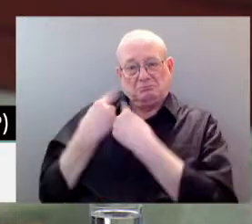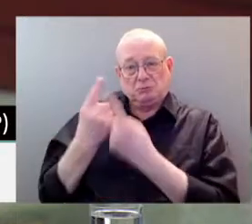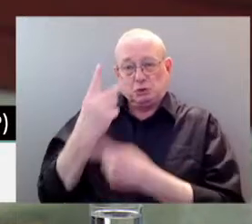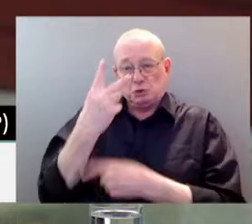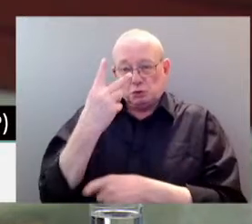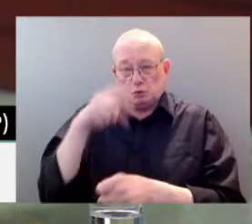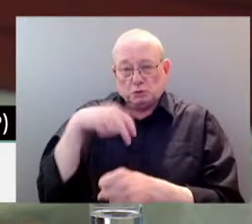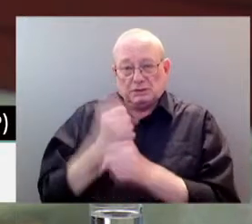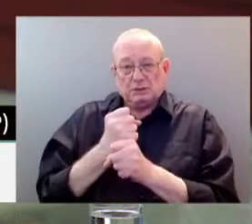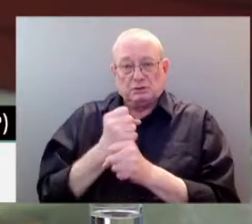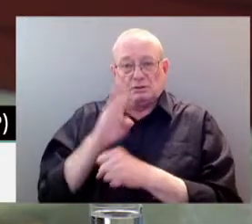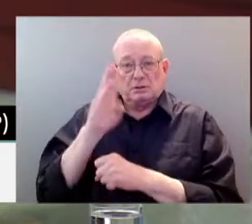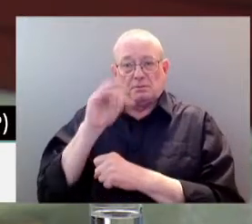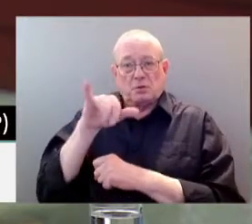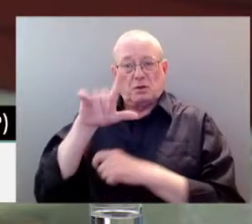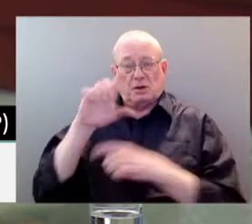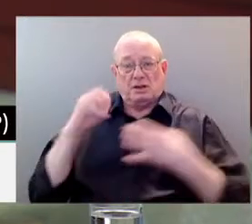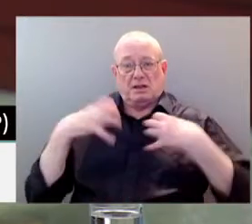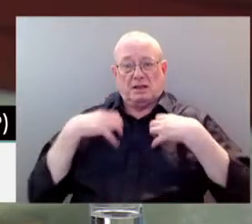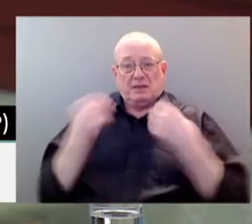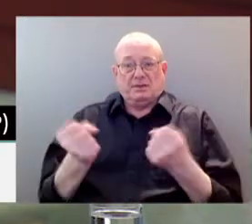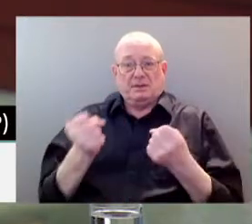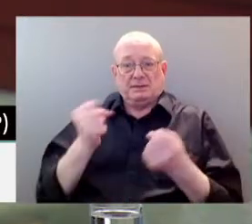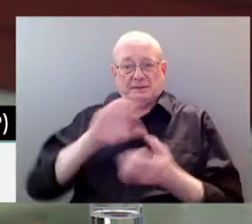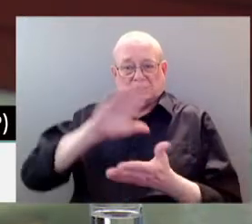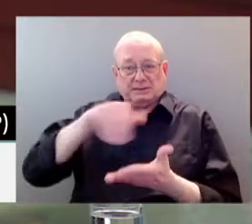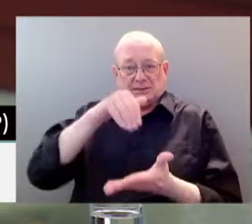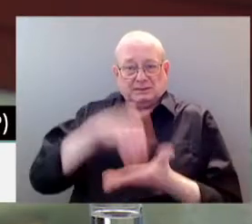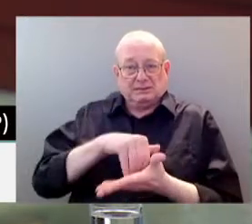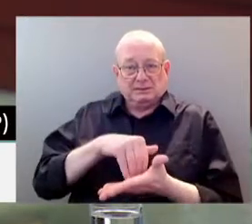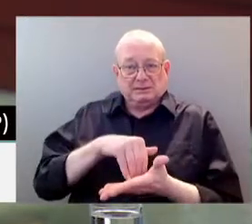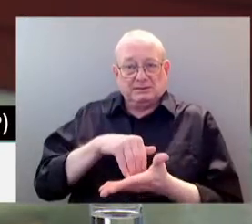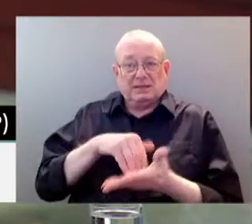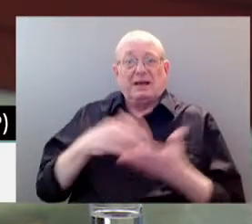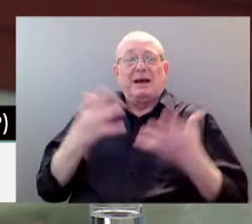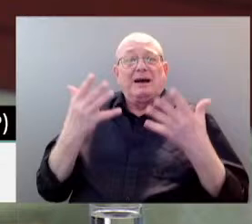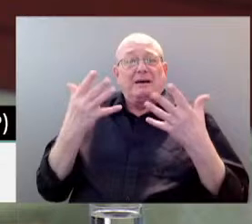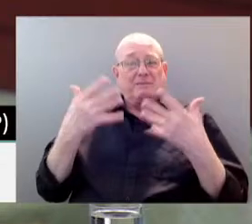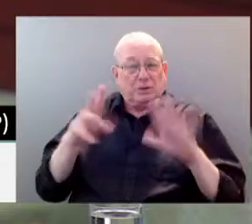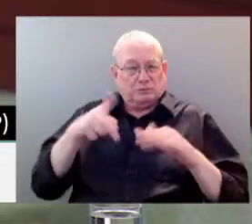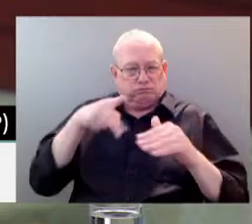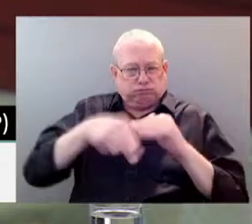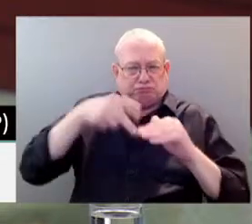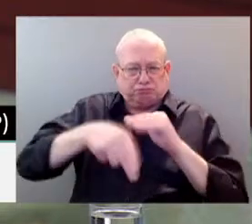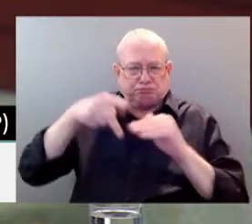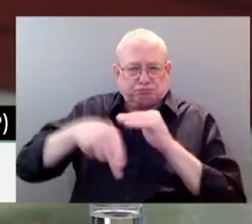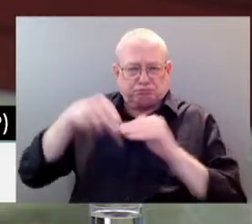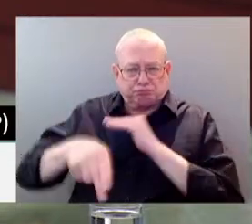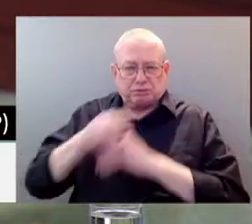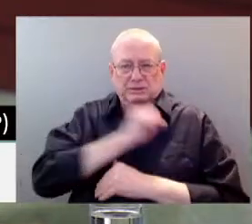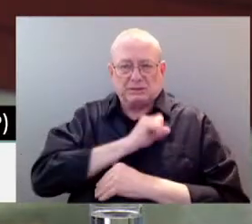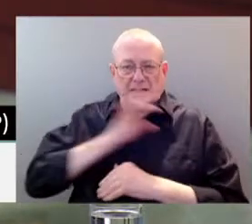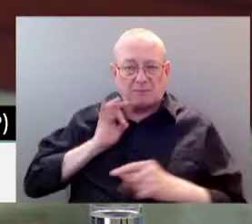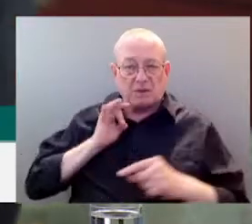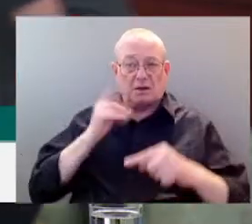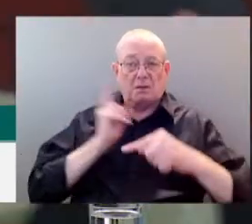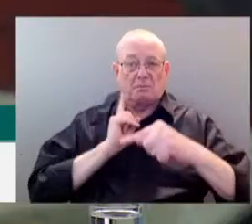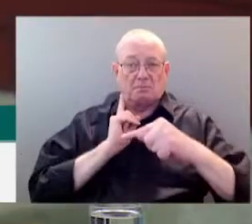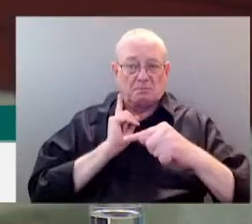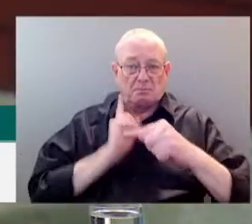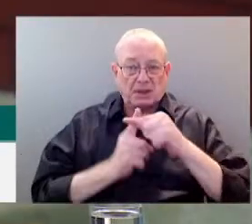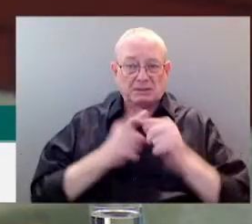issues and its emergency room is operating on reduced hours today six of 21 beds are closed in